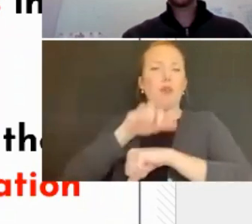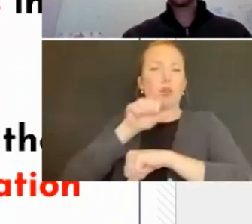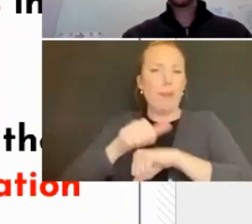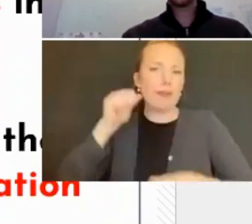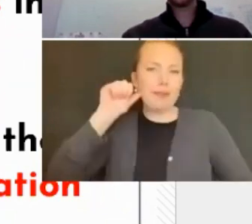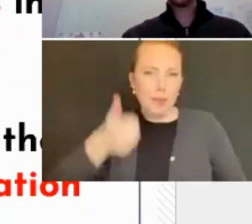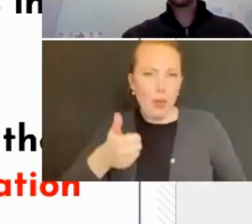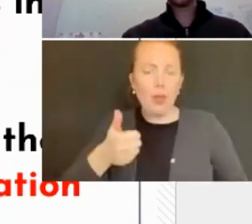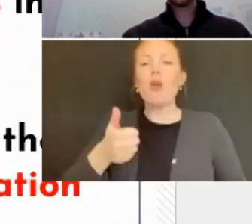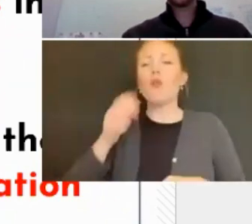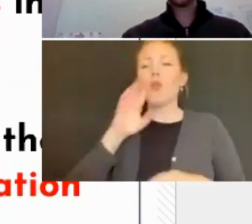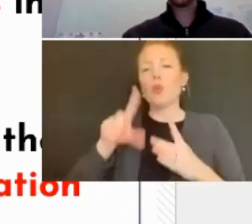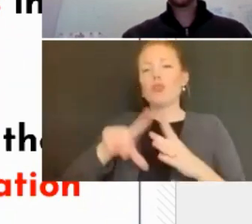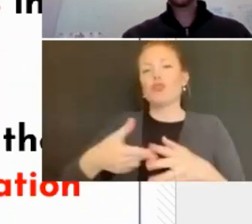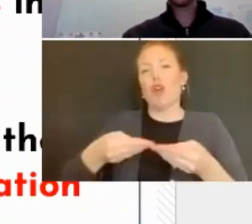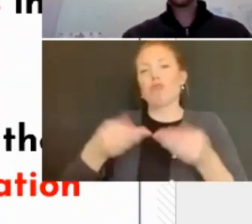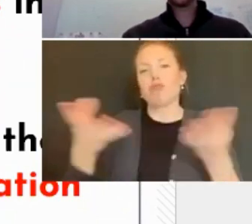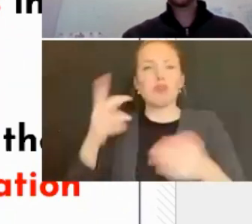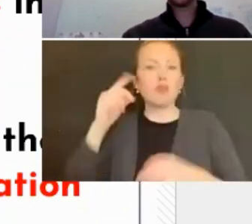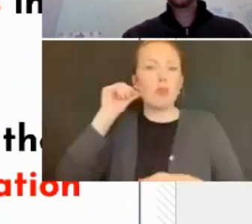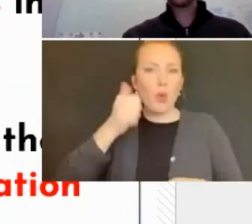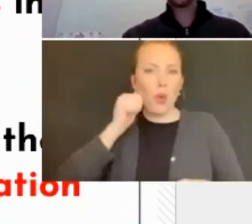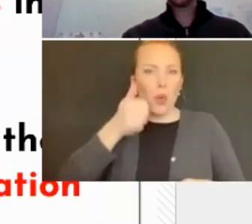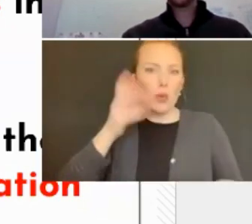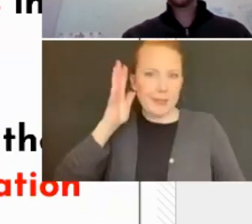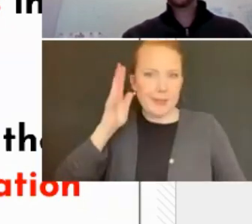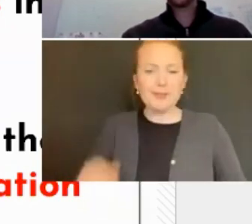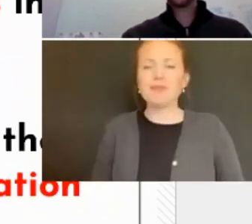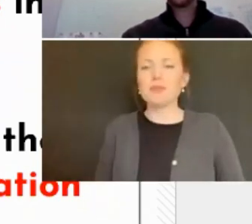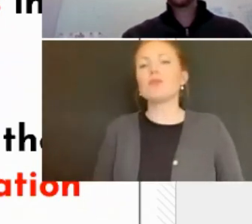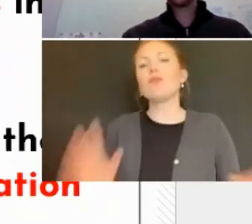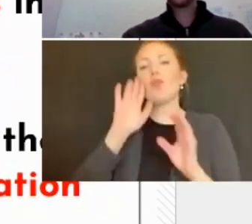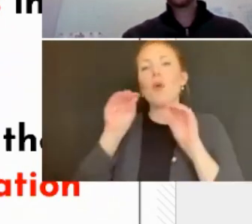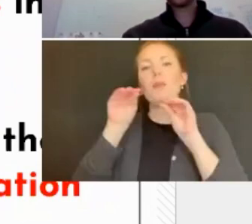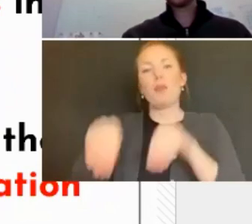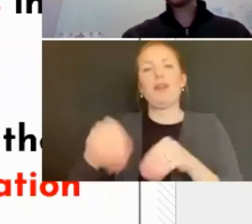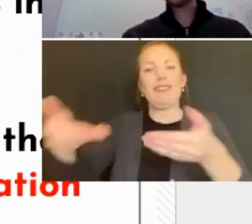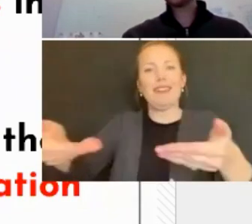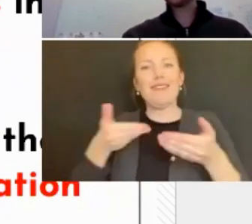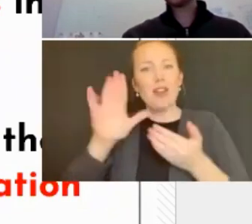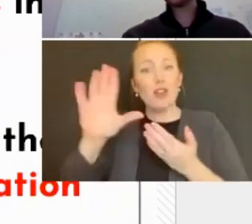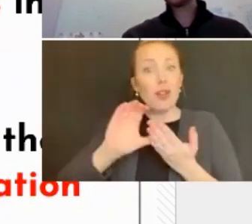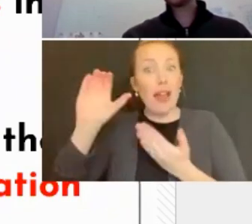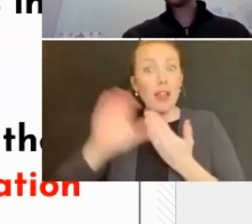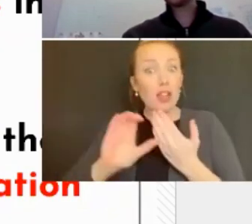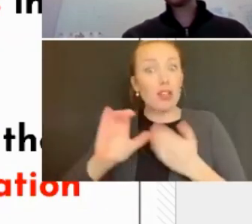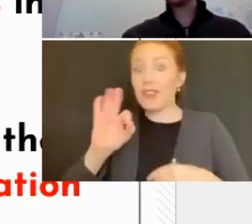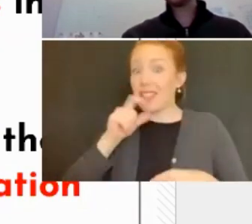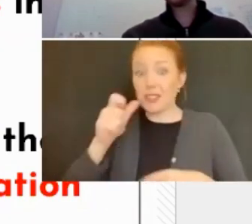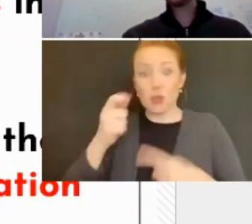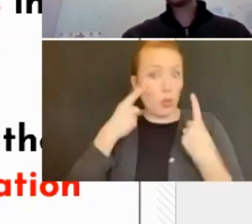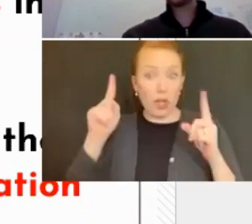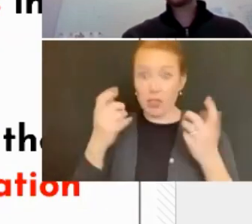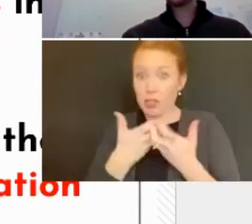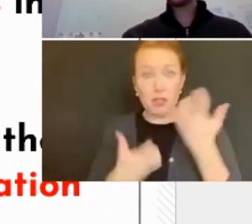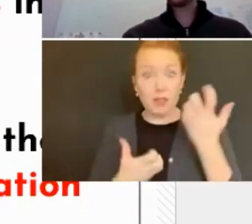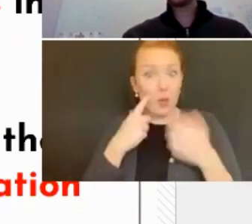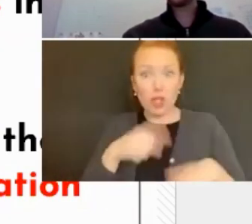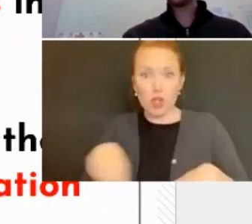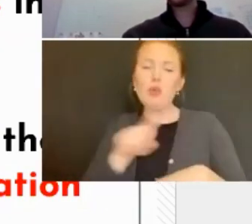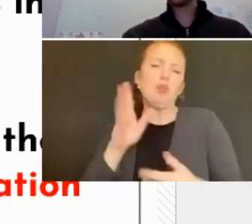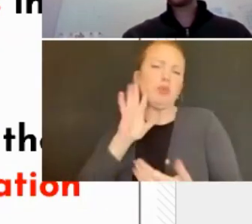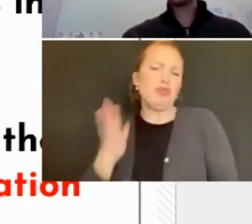out starting tomorrow. We'll put an invite on your calendar. If it doesn't work for you, then just suggest another